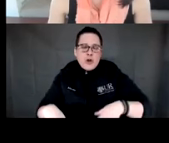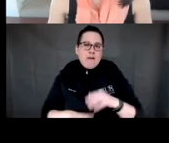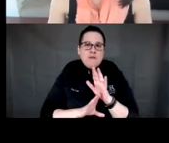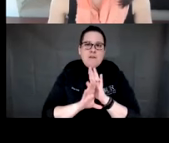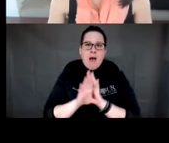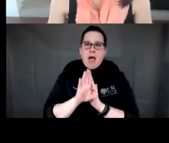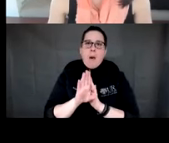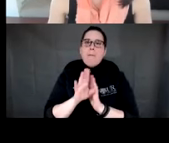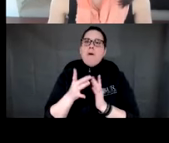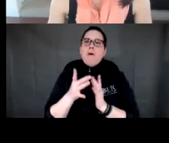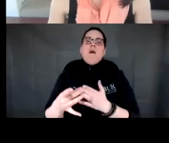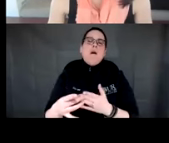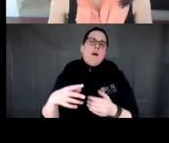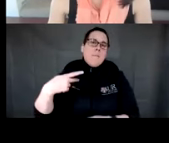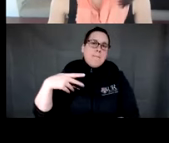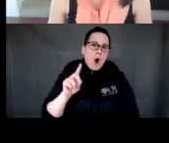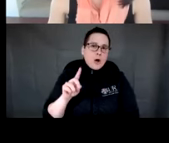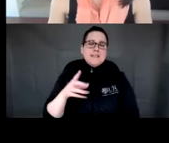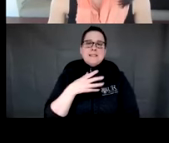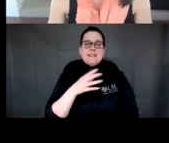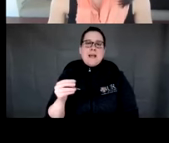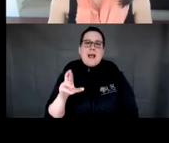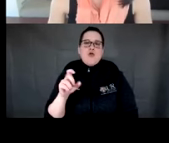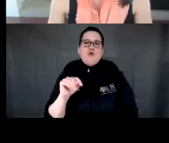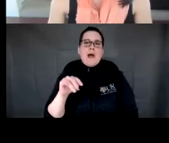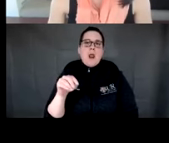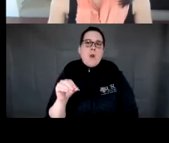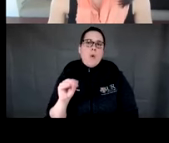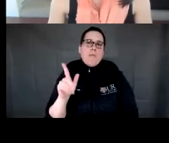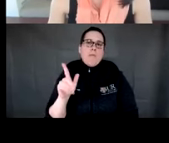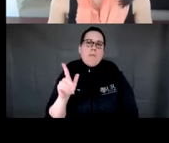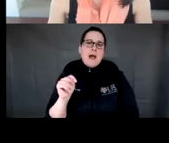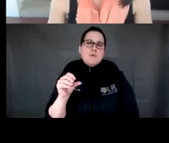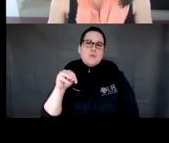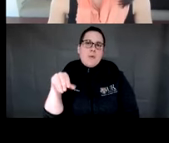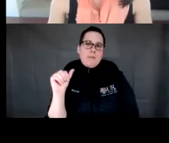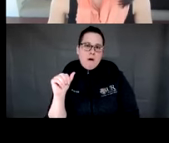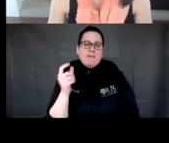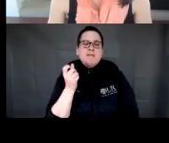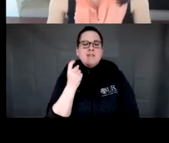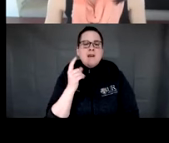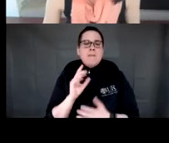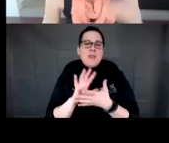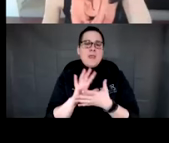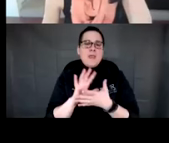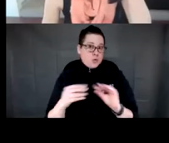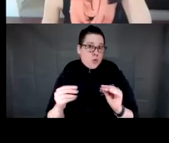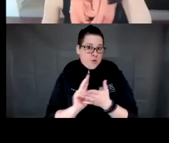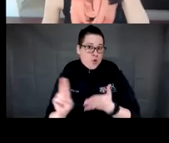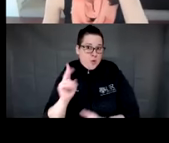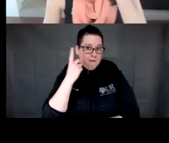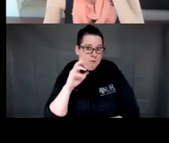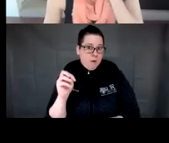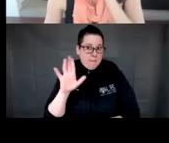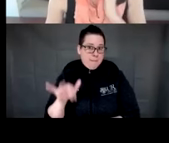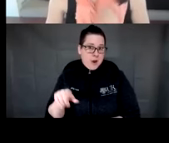development with implications for Parkinson's disease and retinoblastoma. But the story at U of R for Mary Notter